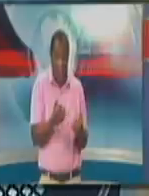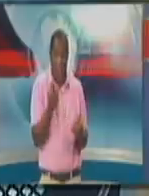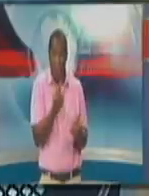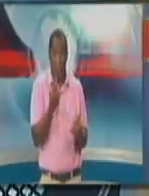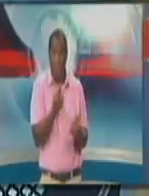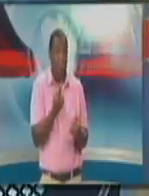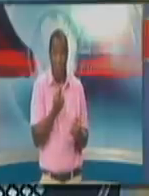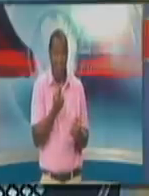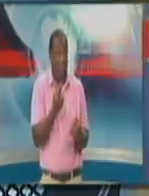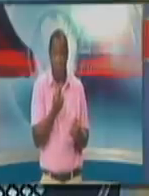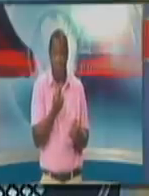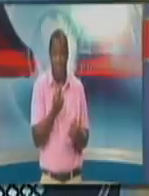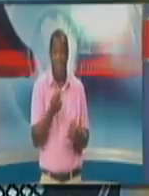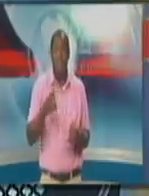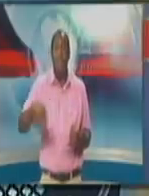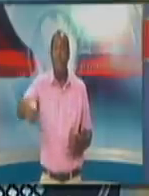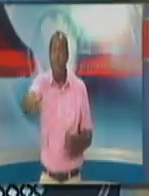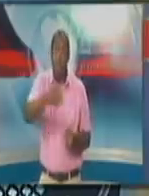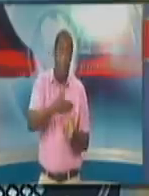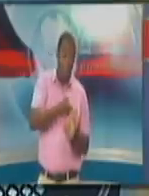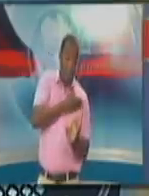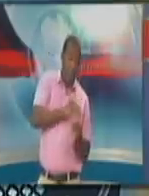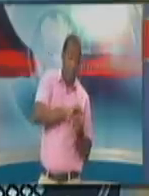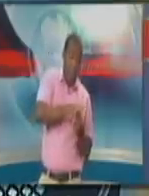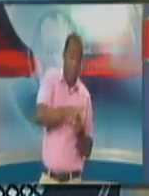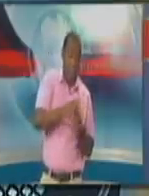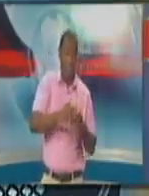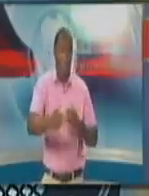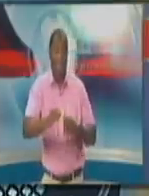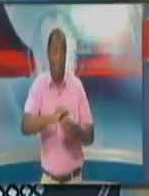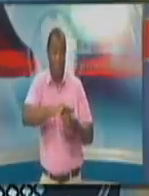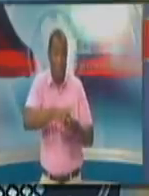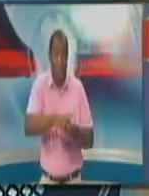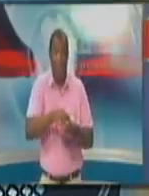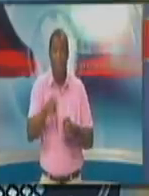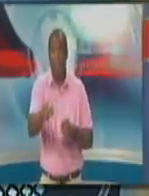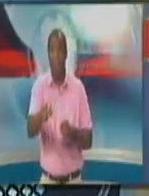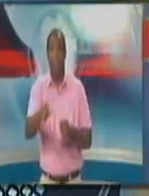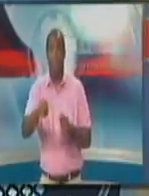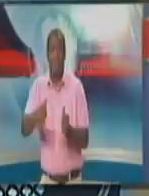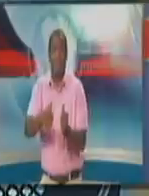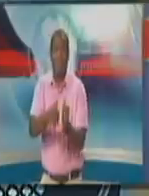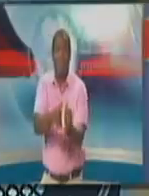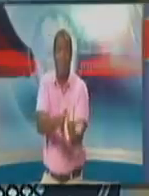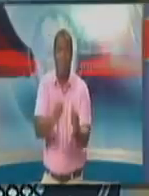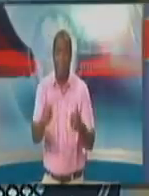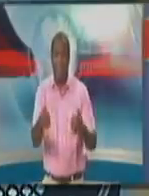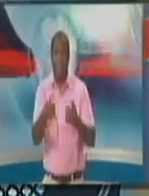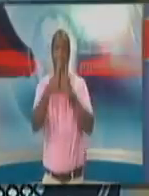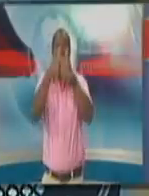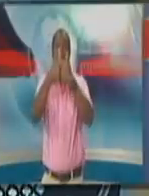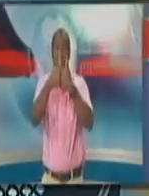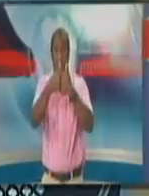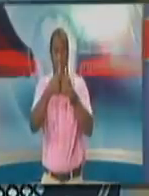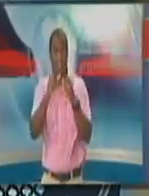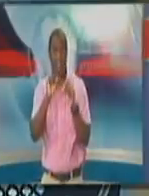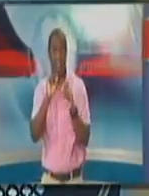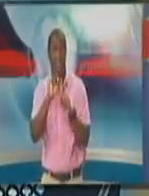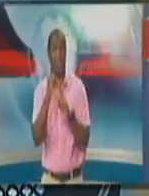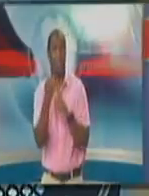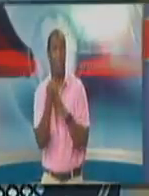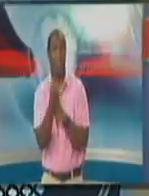COVID-19. You follow deaths, you follow crime, you follow natural disasters, you follow all sorts